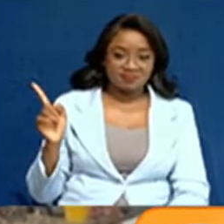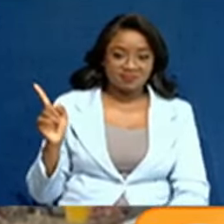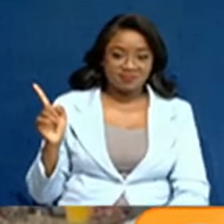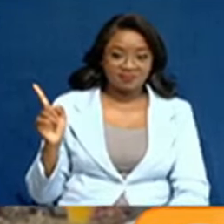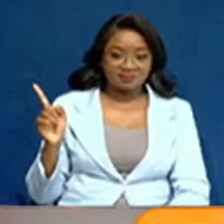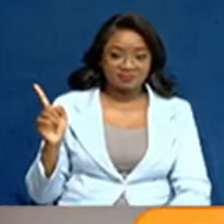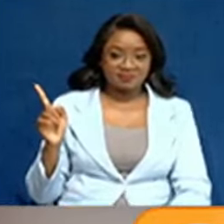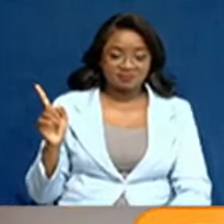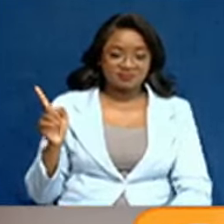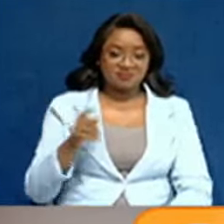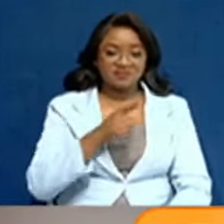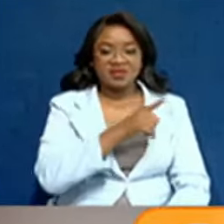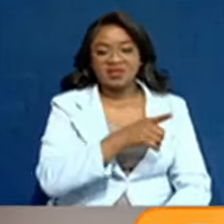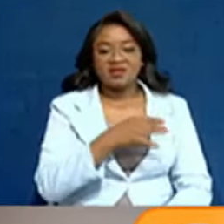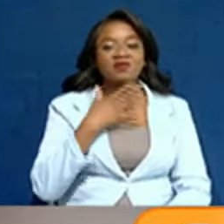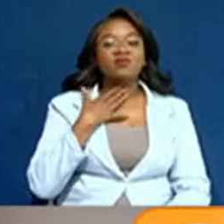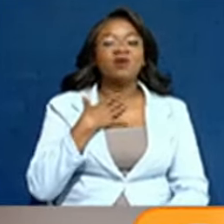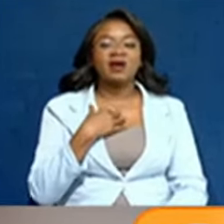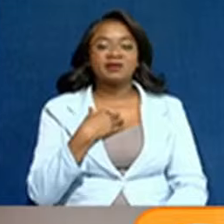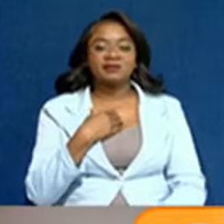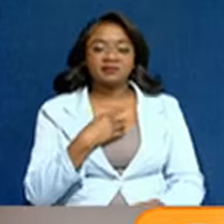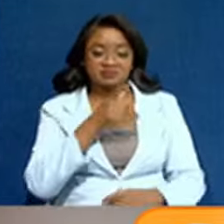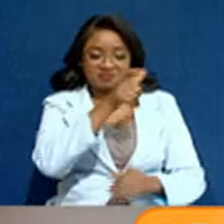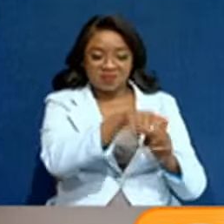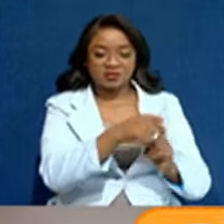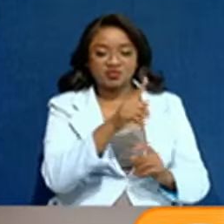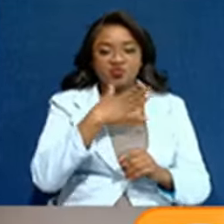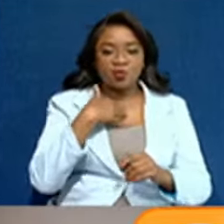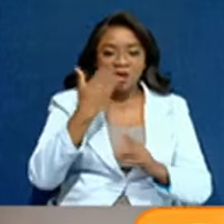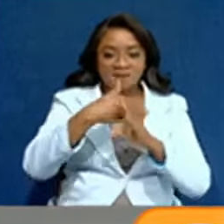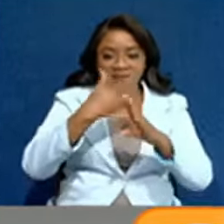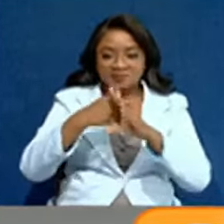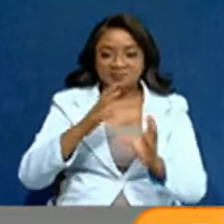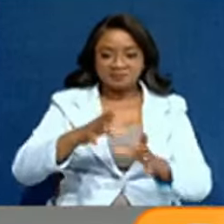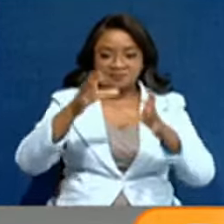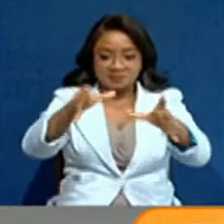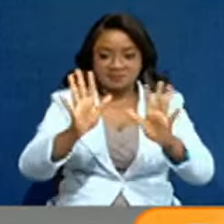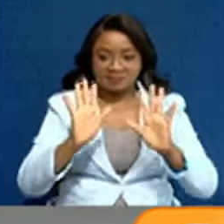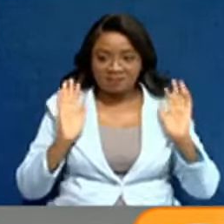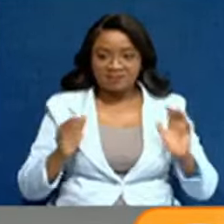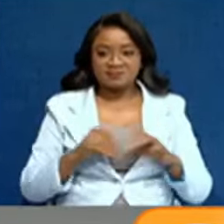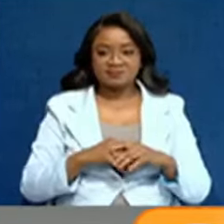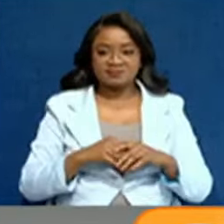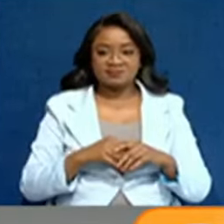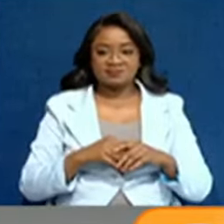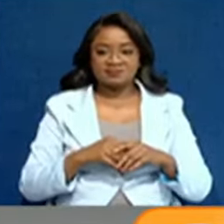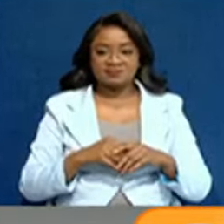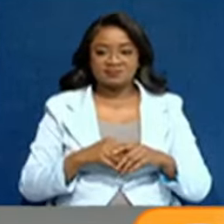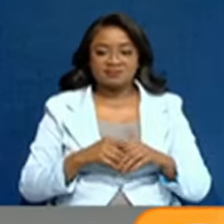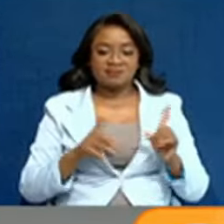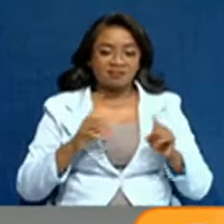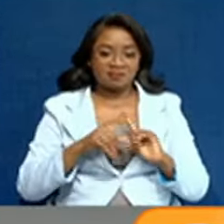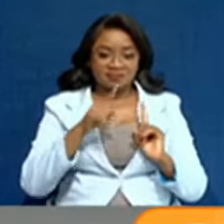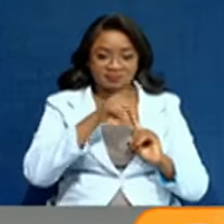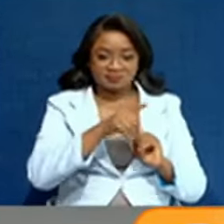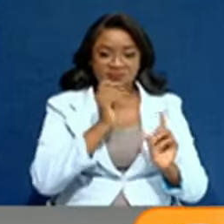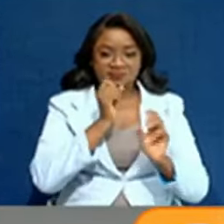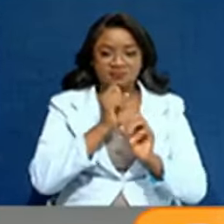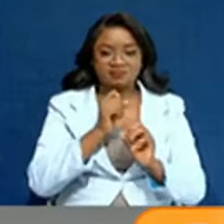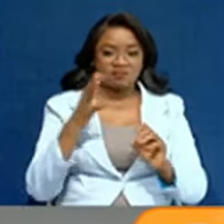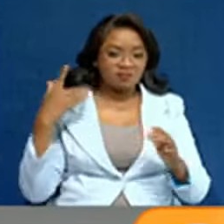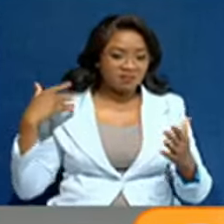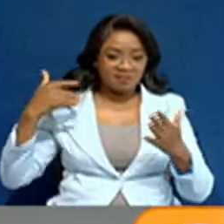display in the country's newest city, the city of Eldoret. The artist, who has characteristically kept a low